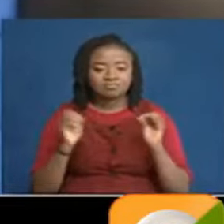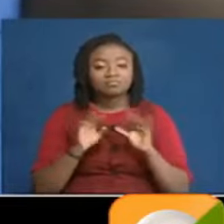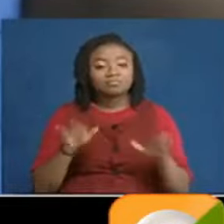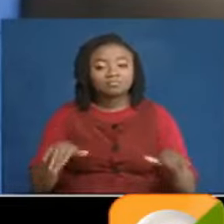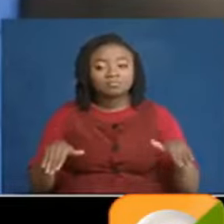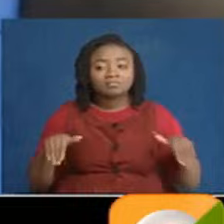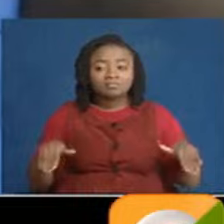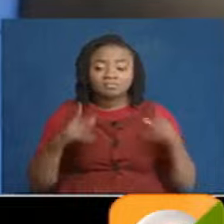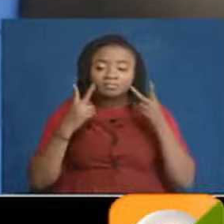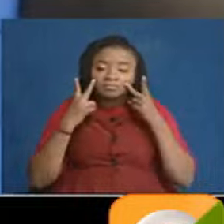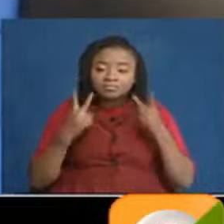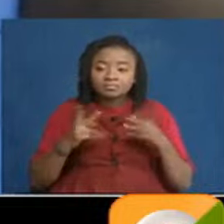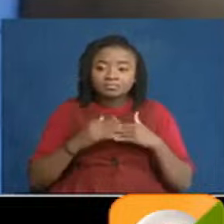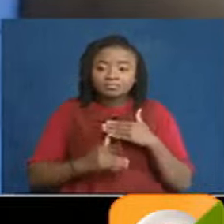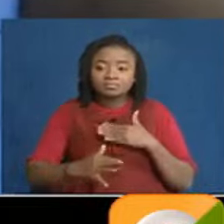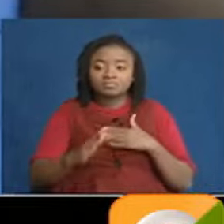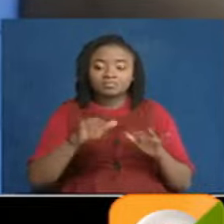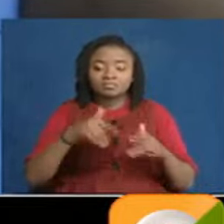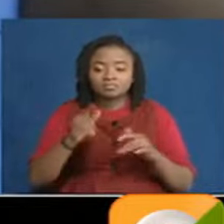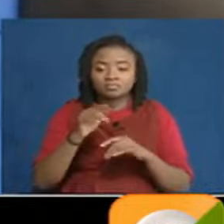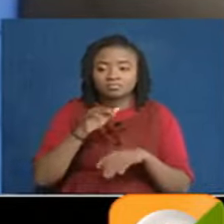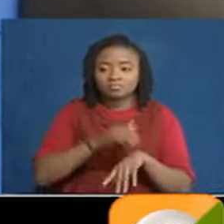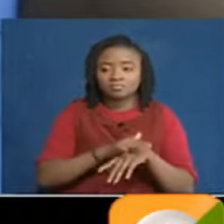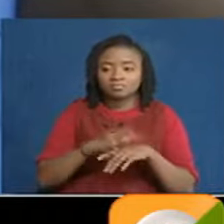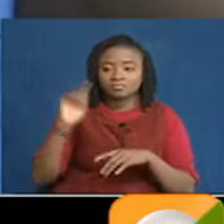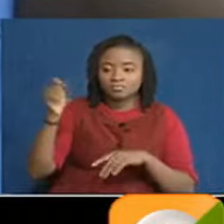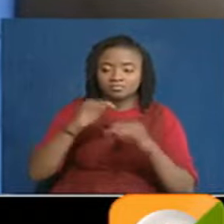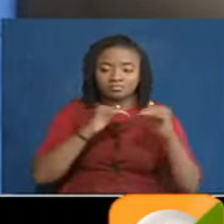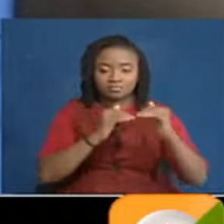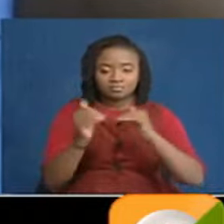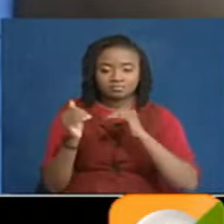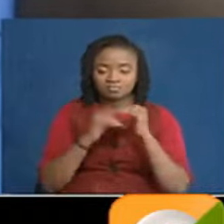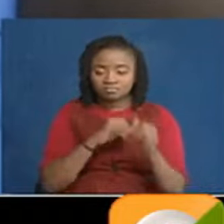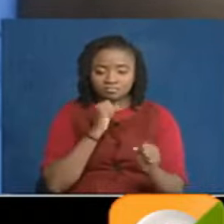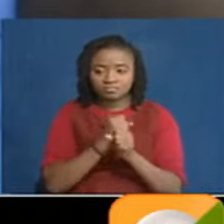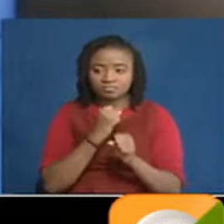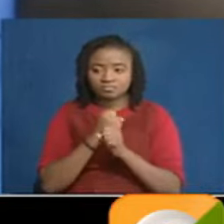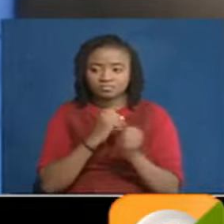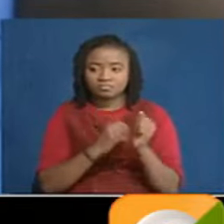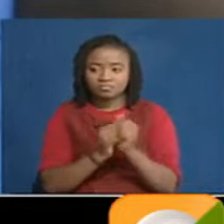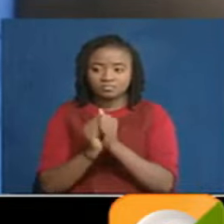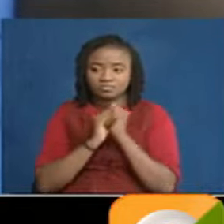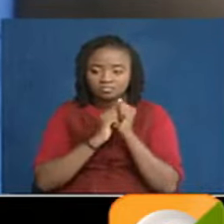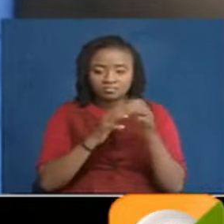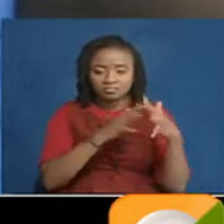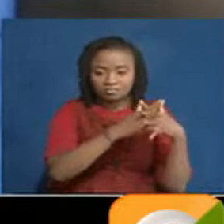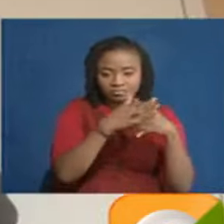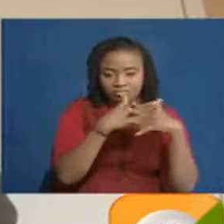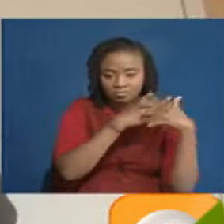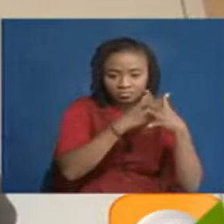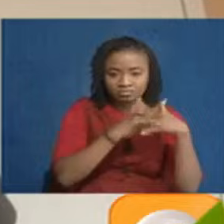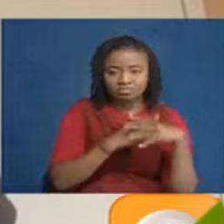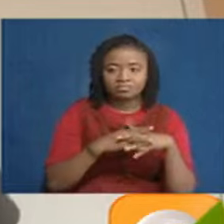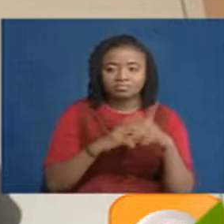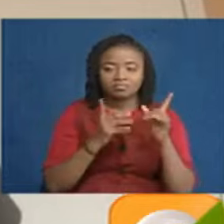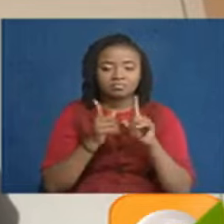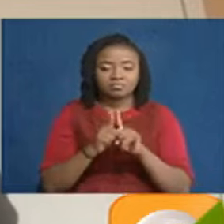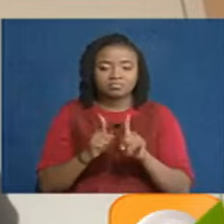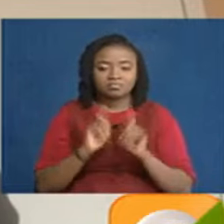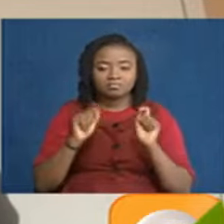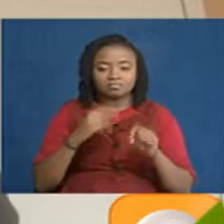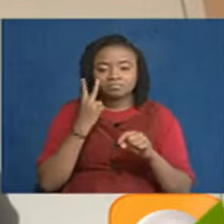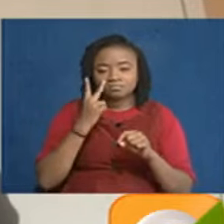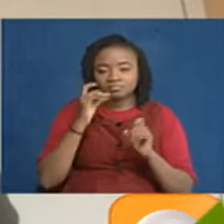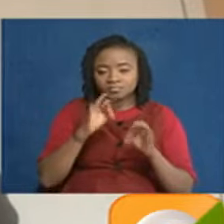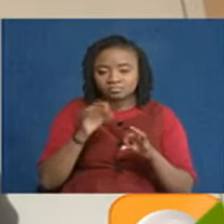see how good Kenyan diplomacy is in working with the Americans to actually see whether this can be